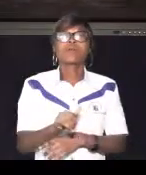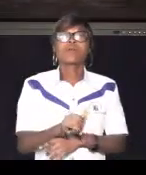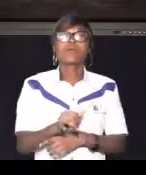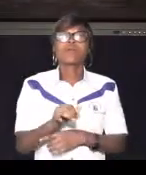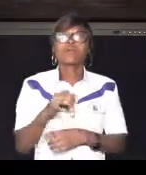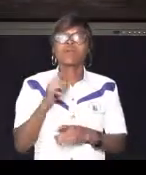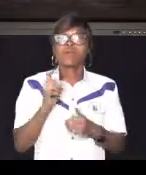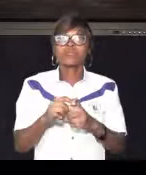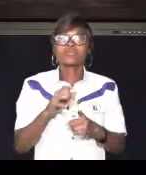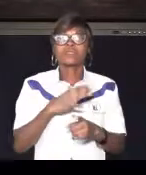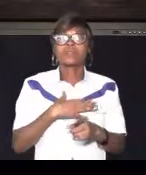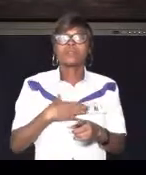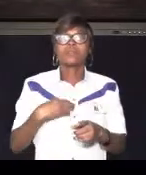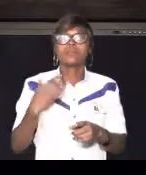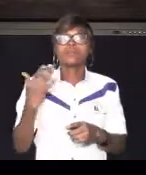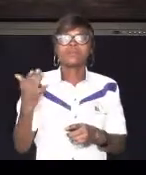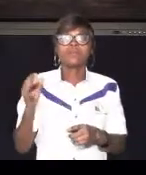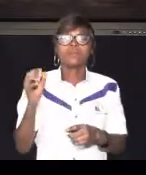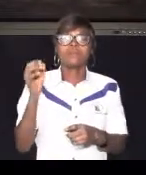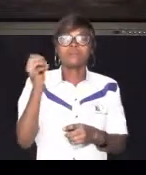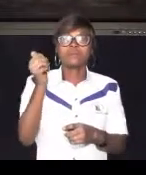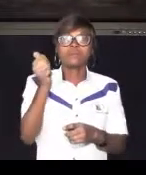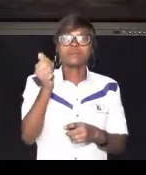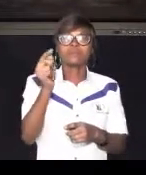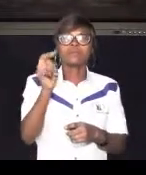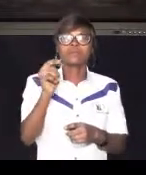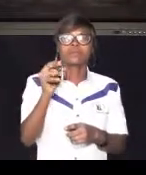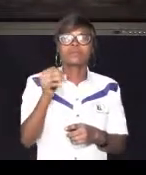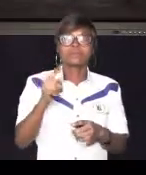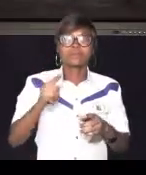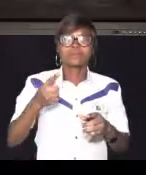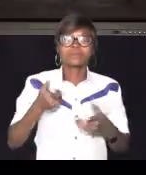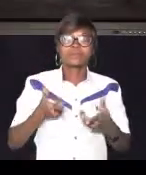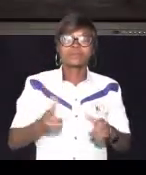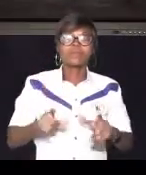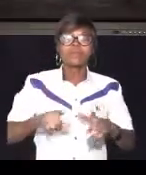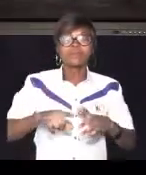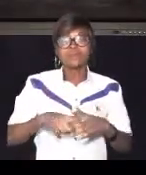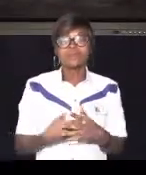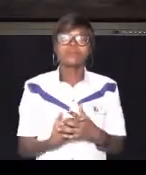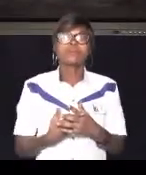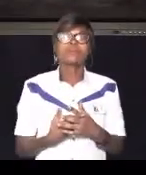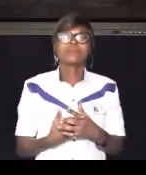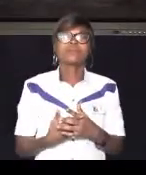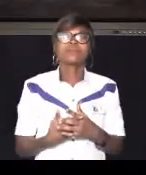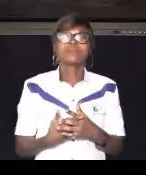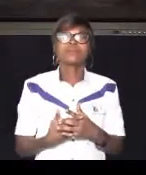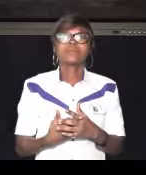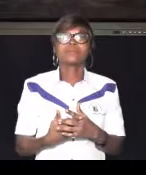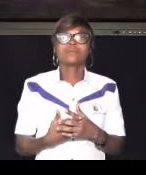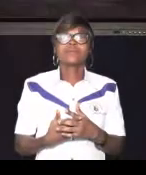words and their antonyms. Now, let's begin.